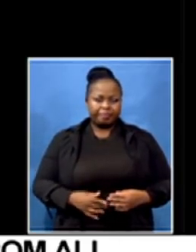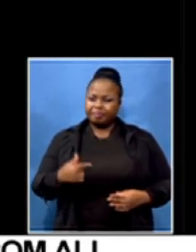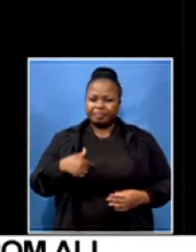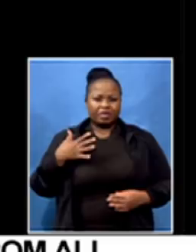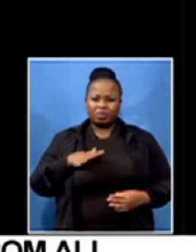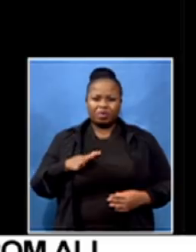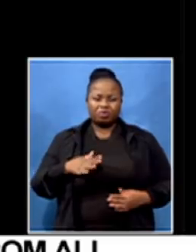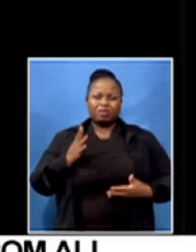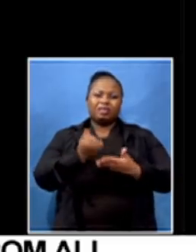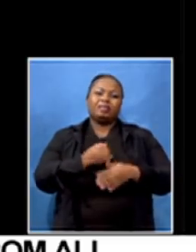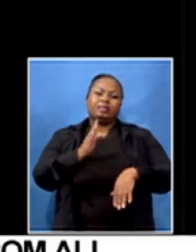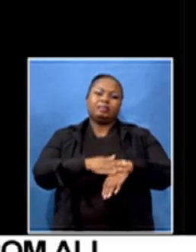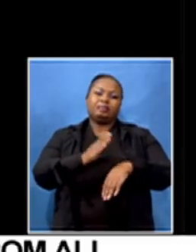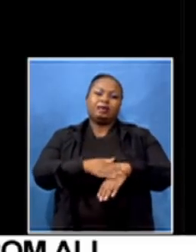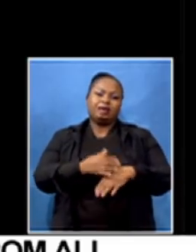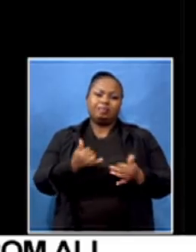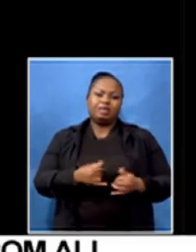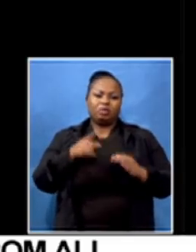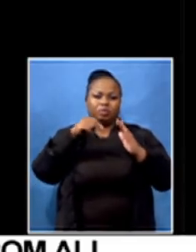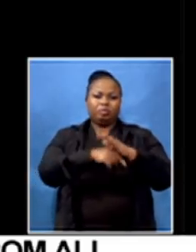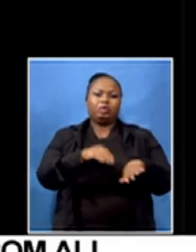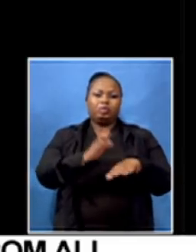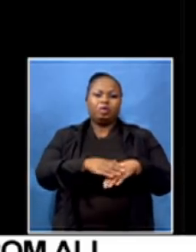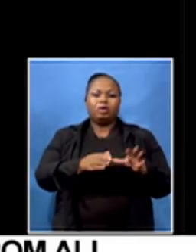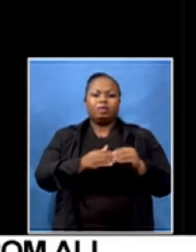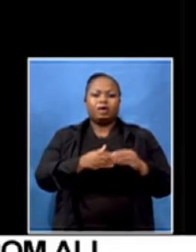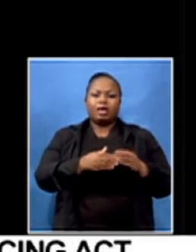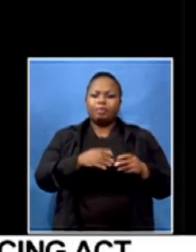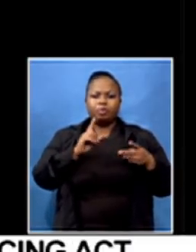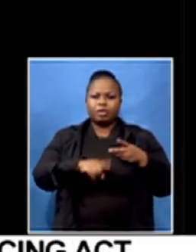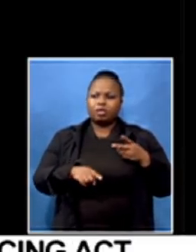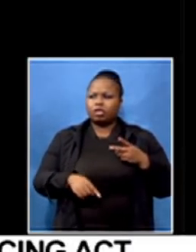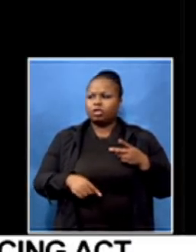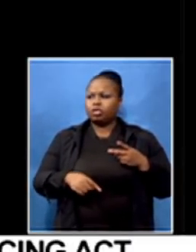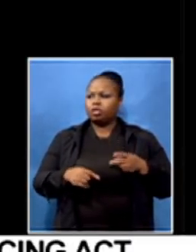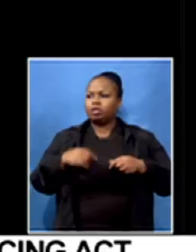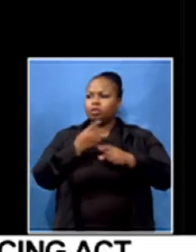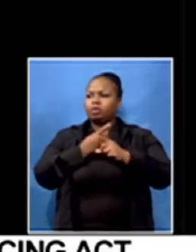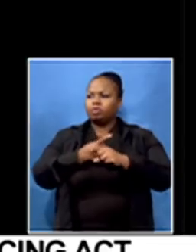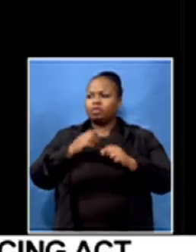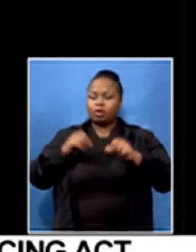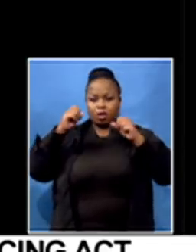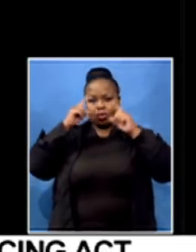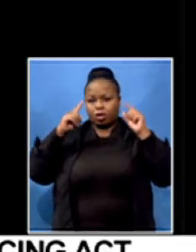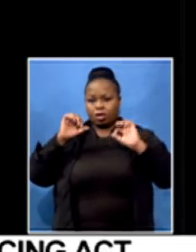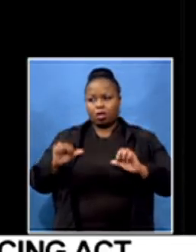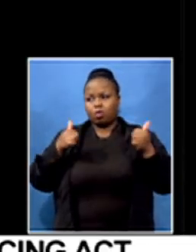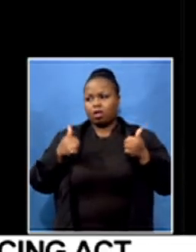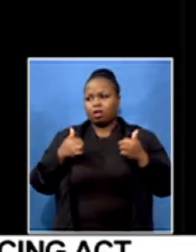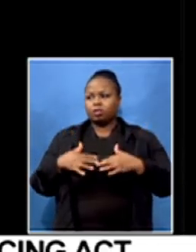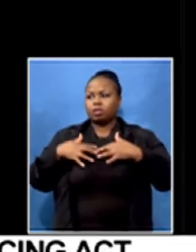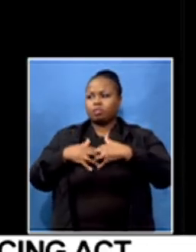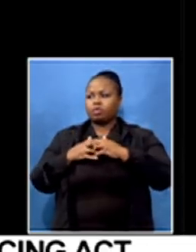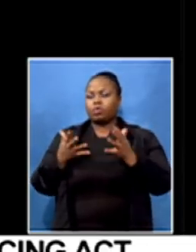take time to get onto what the member is doing. The dangers of tobacco are well established in courts in